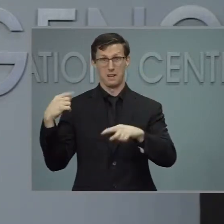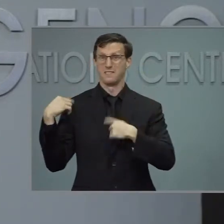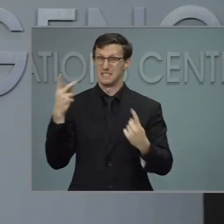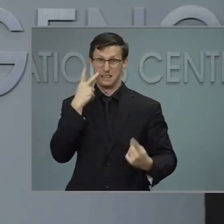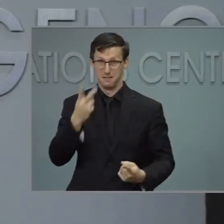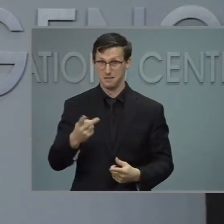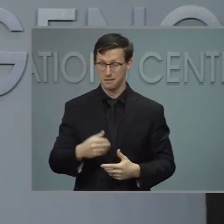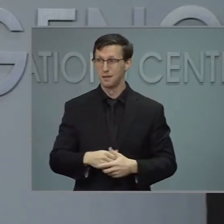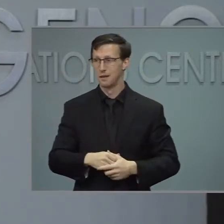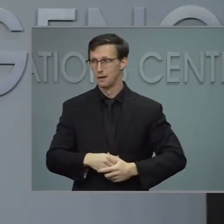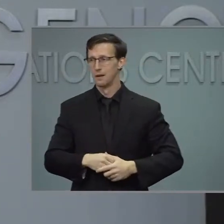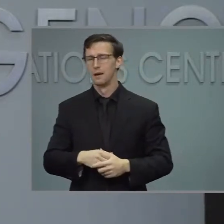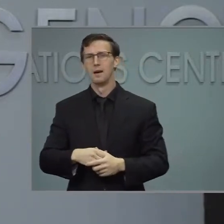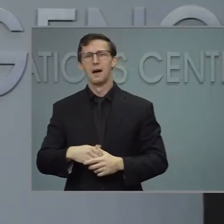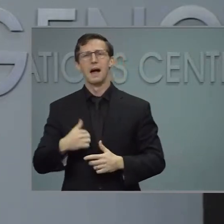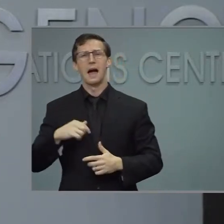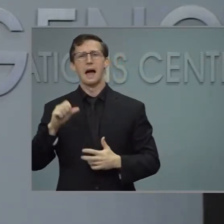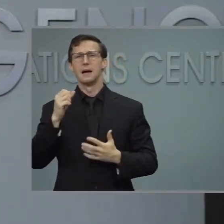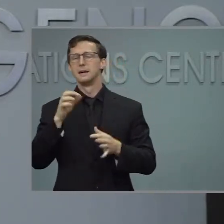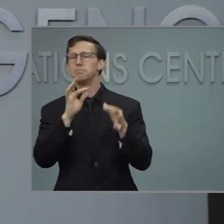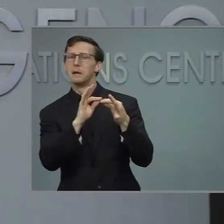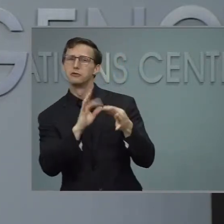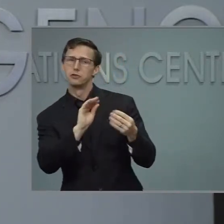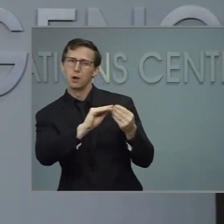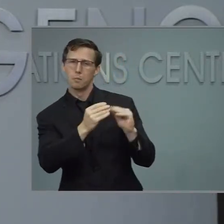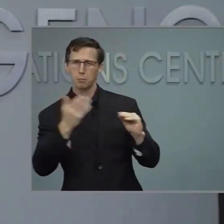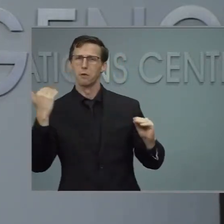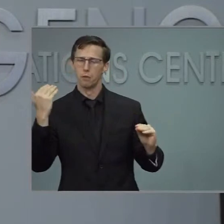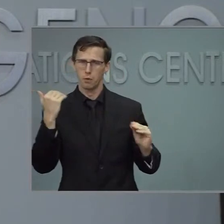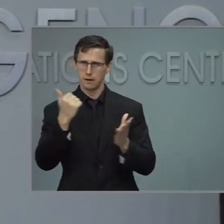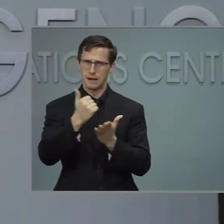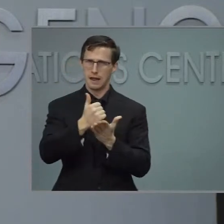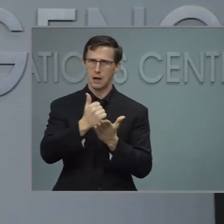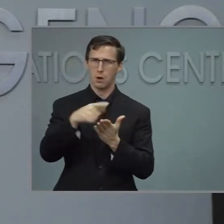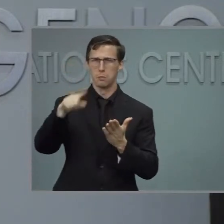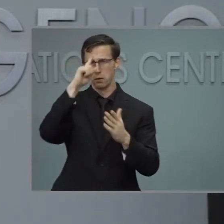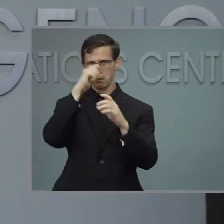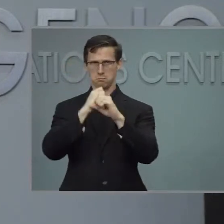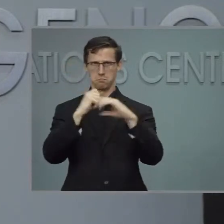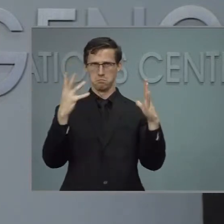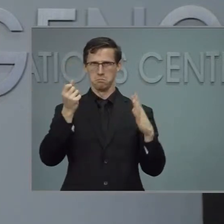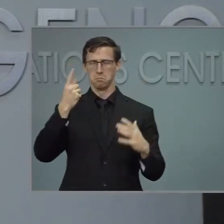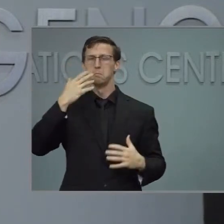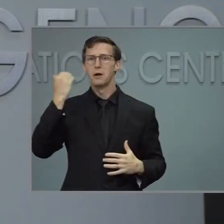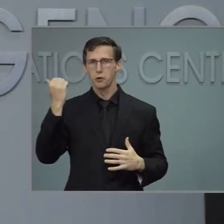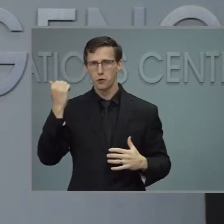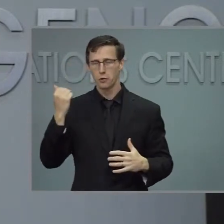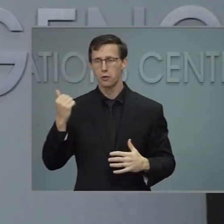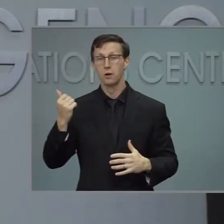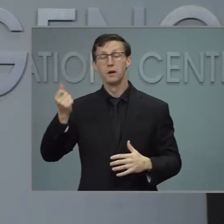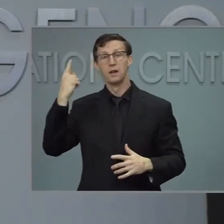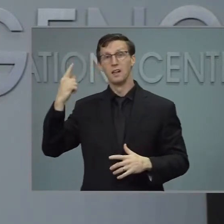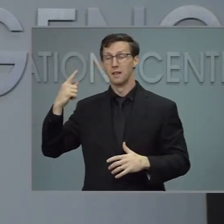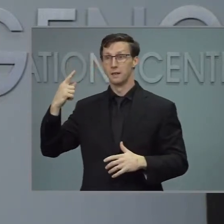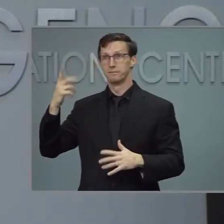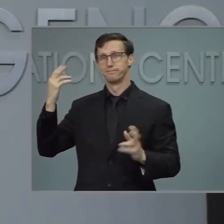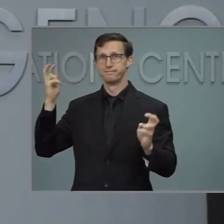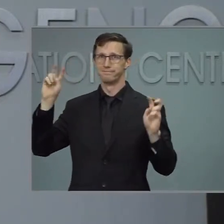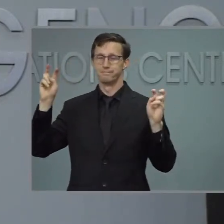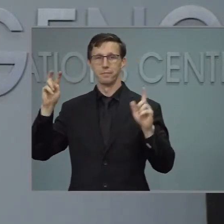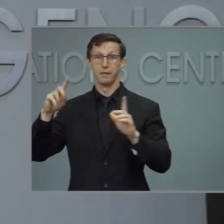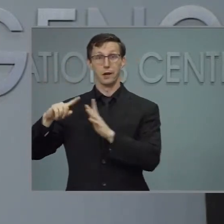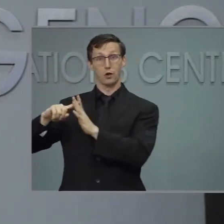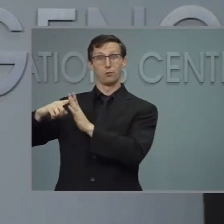shared a stat before that maybe can help folks understand this a little bit better. Prior, if you call it the